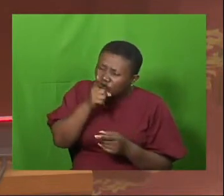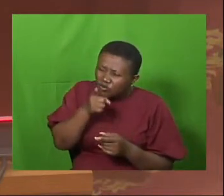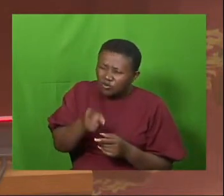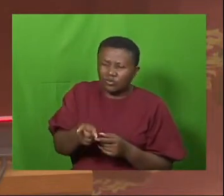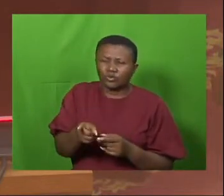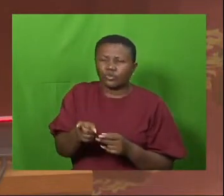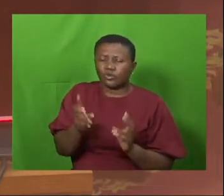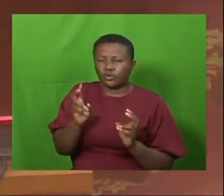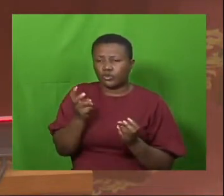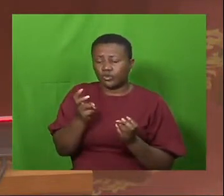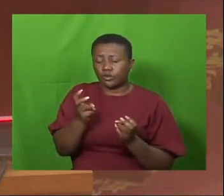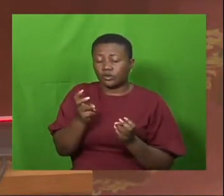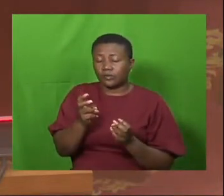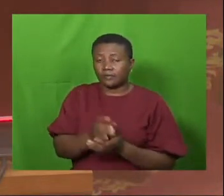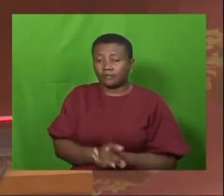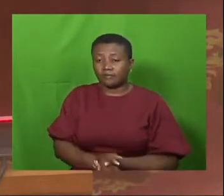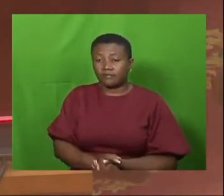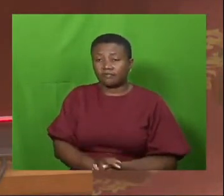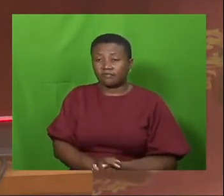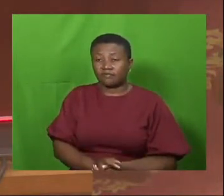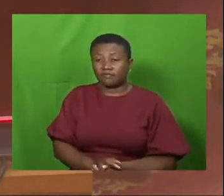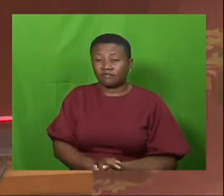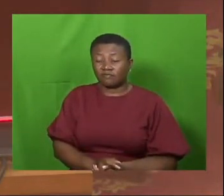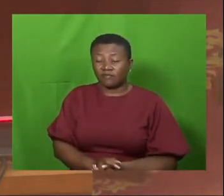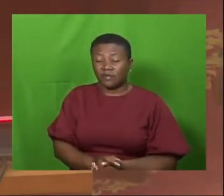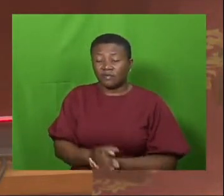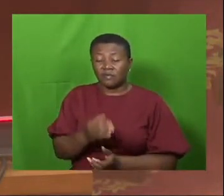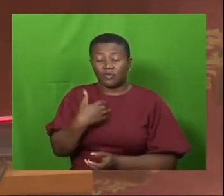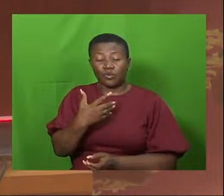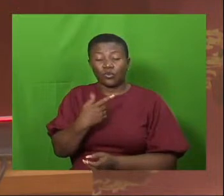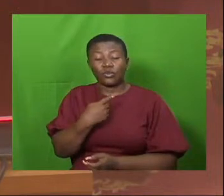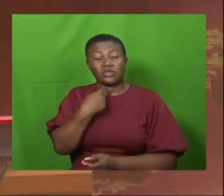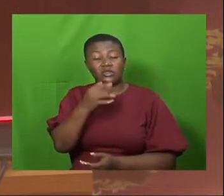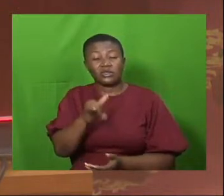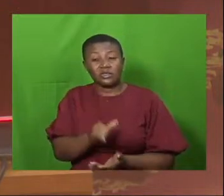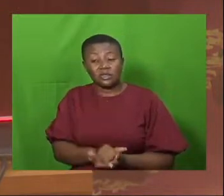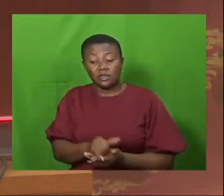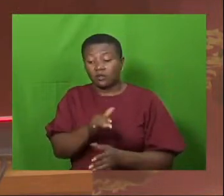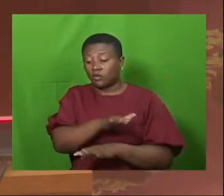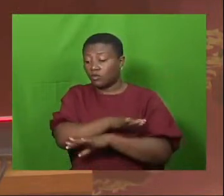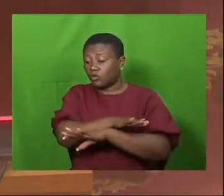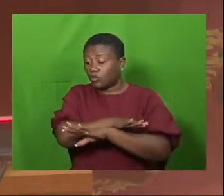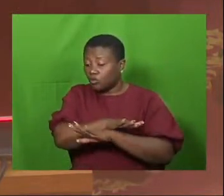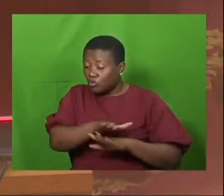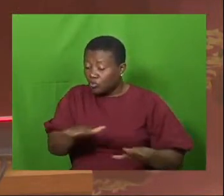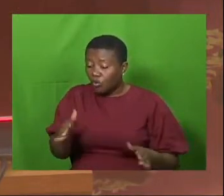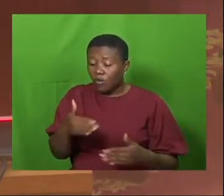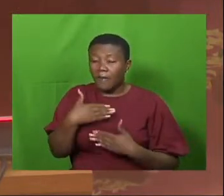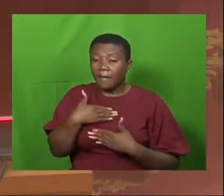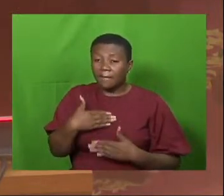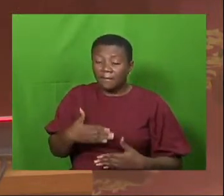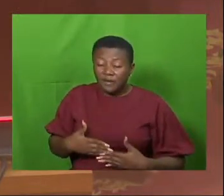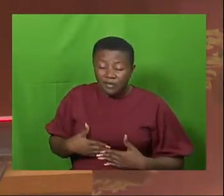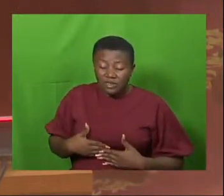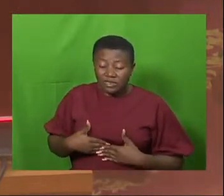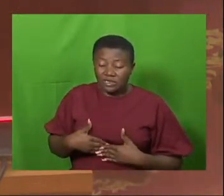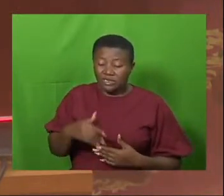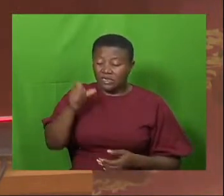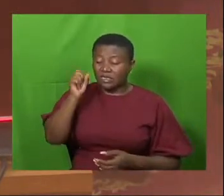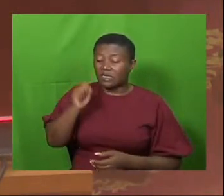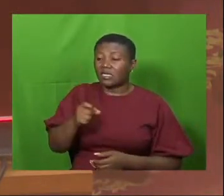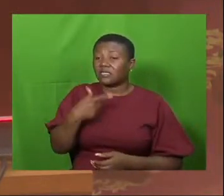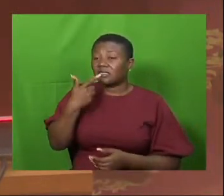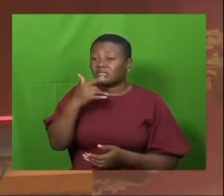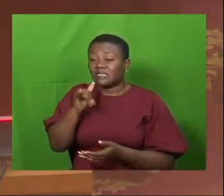And I did say that no examiner, though honest examiner of this government performance, can put